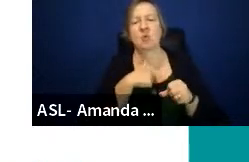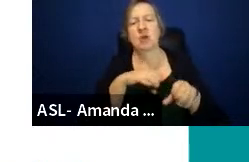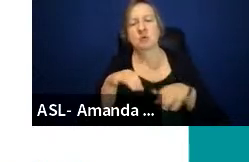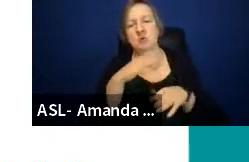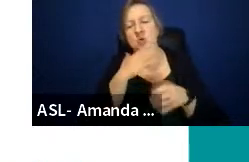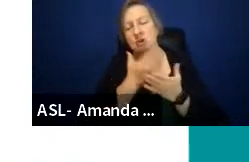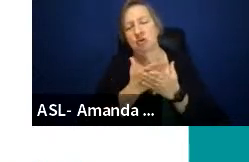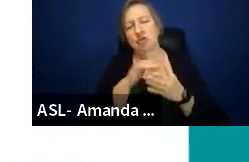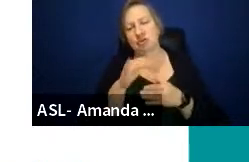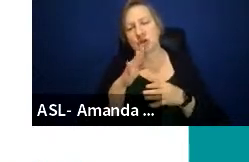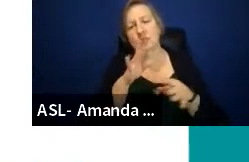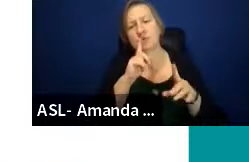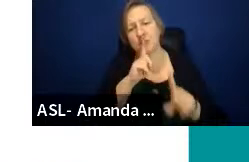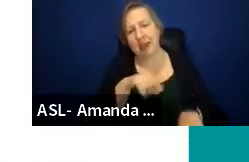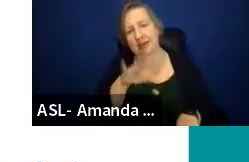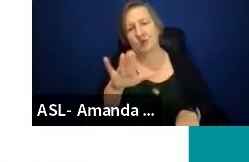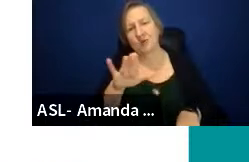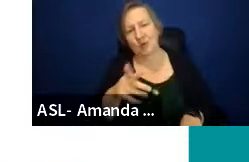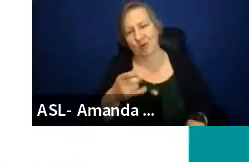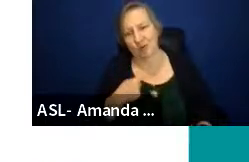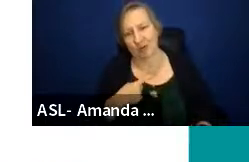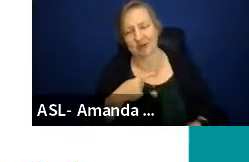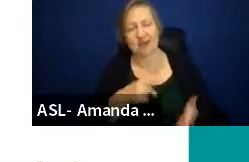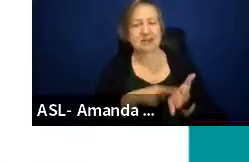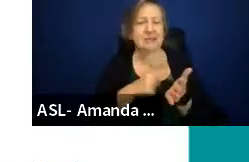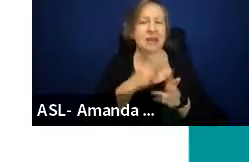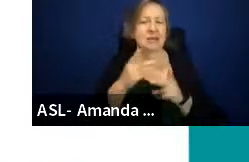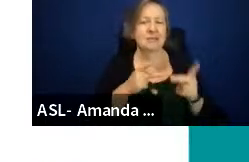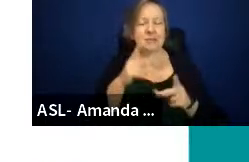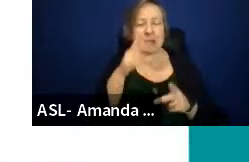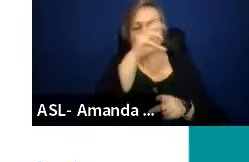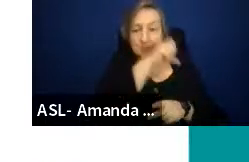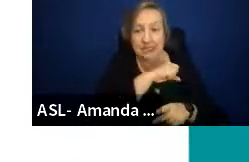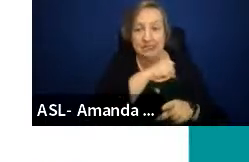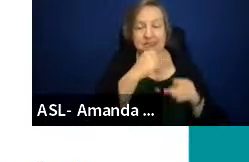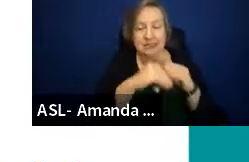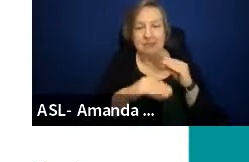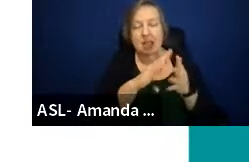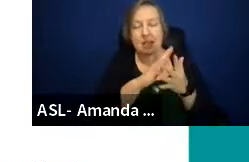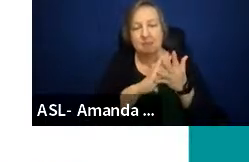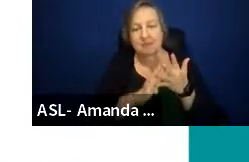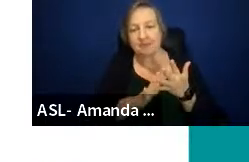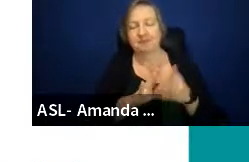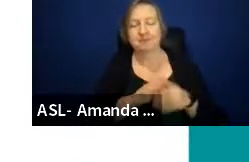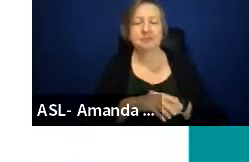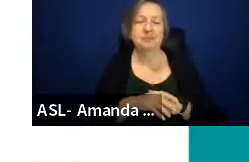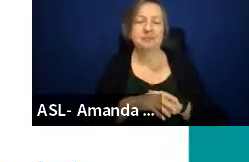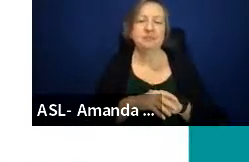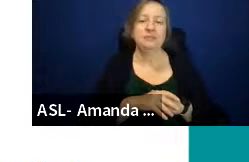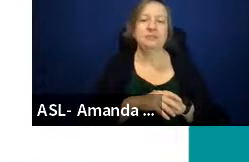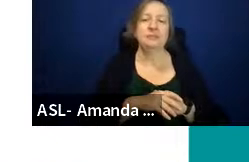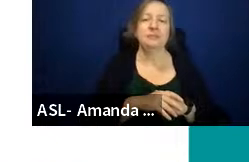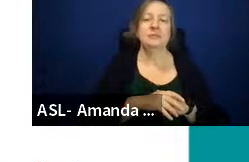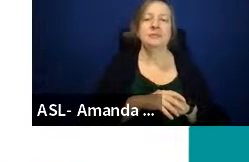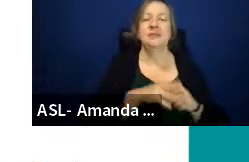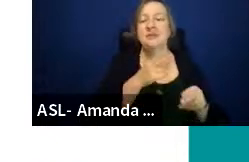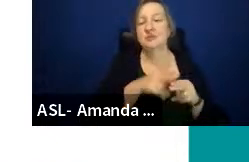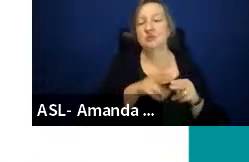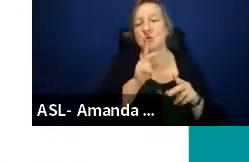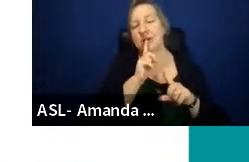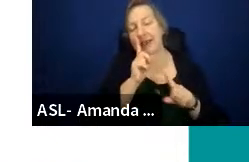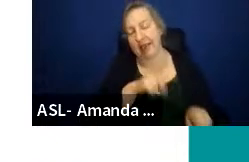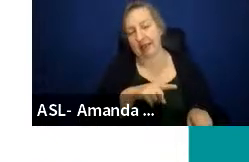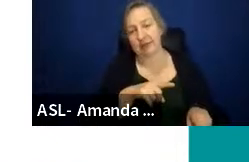job answering the question. Sometimes people miss an email. So the short answer